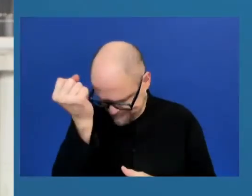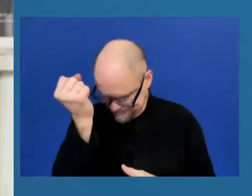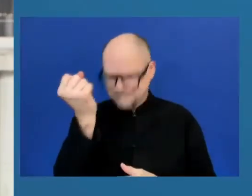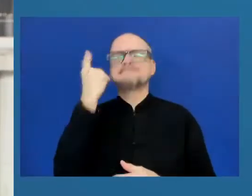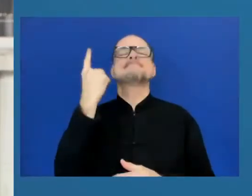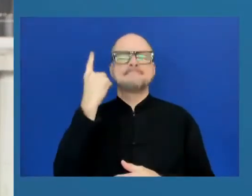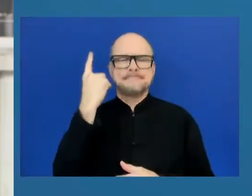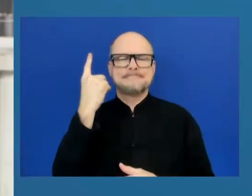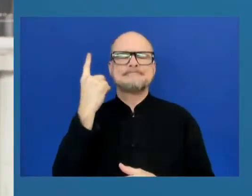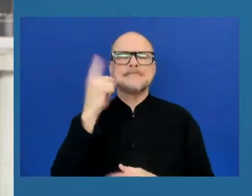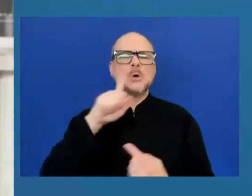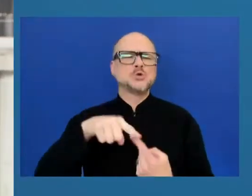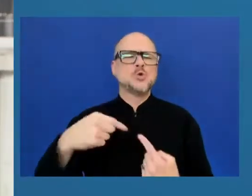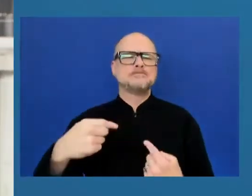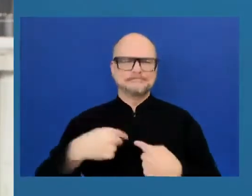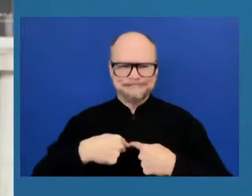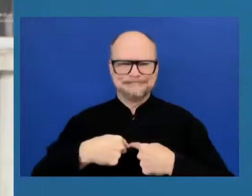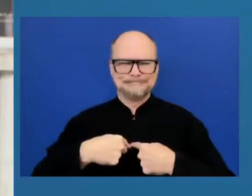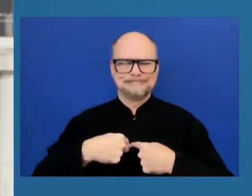core, my being.